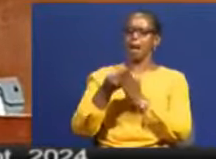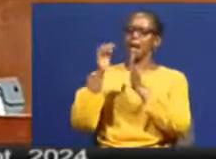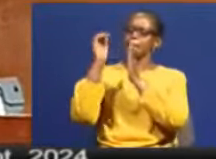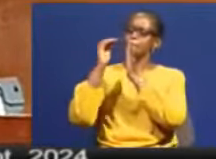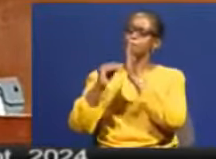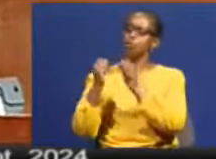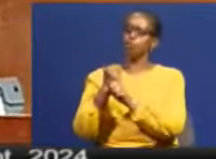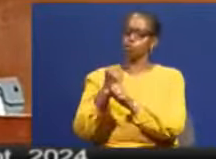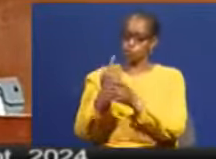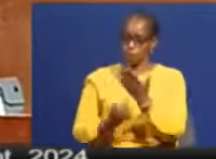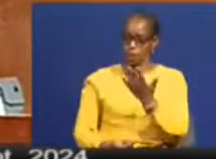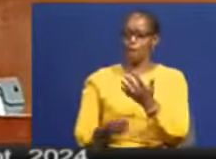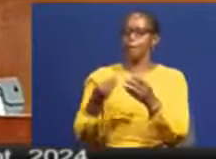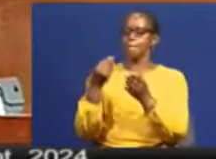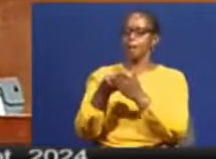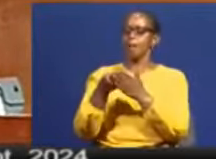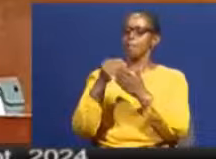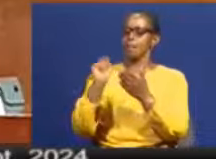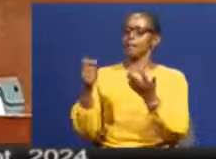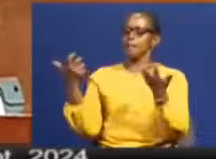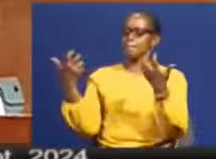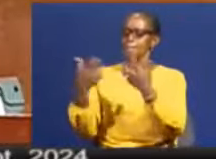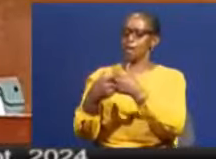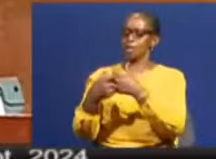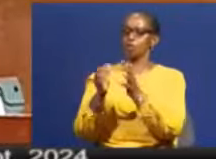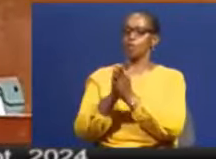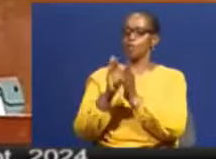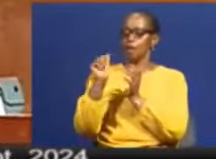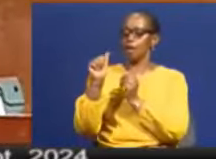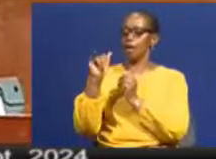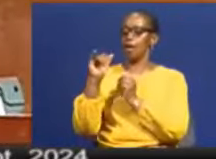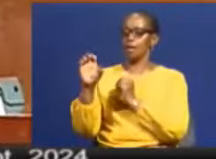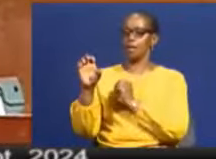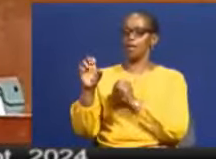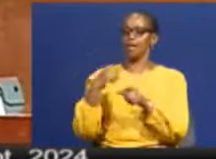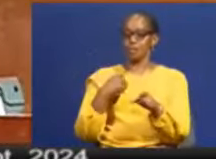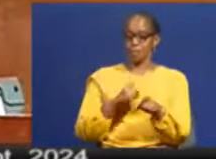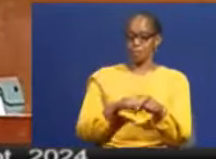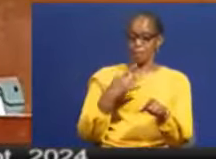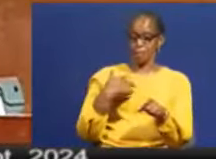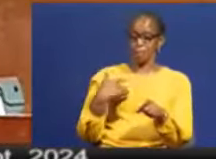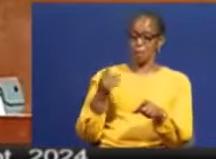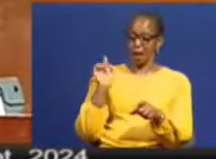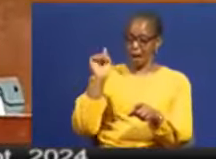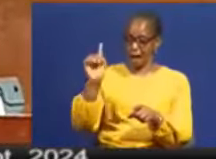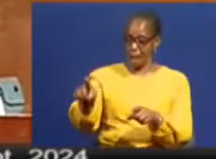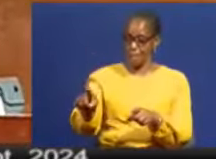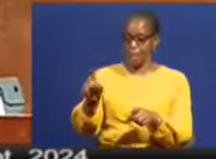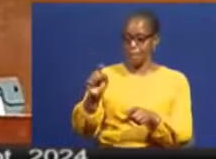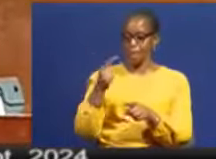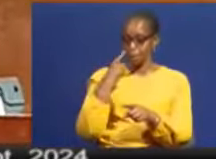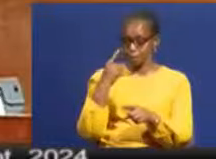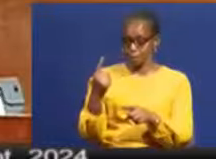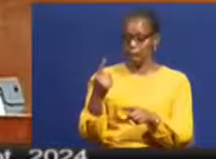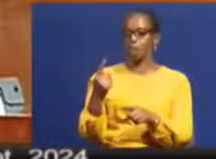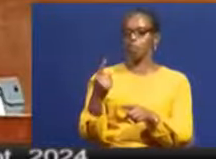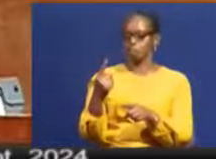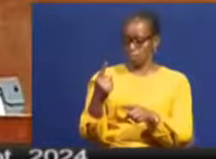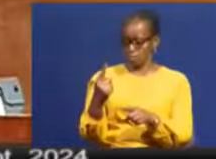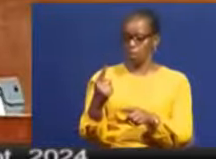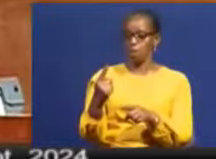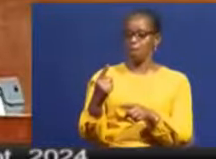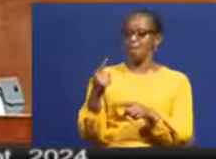that AIE. And so even when auditors come to the ground, Mr. Speaker, they have to go and see whether that classroom has